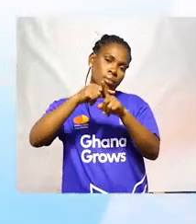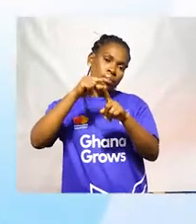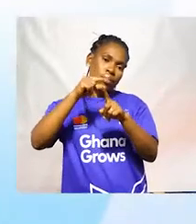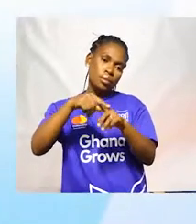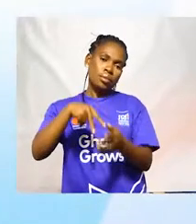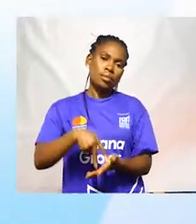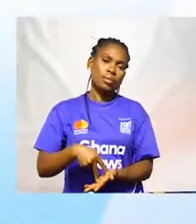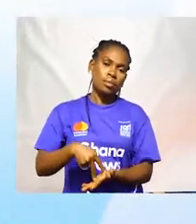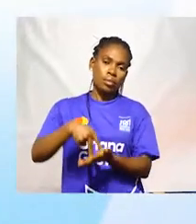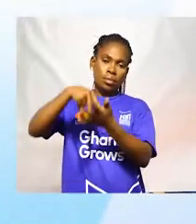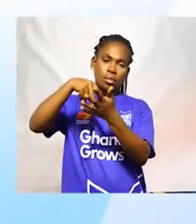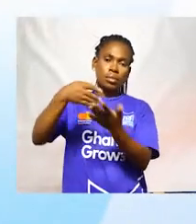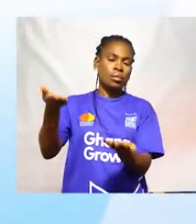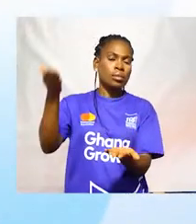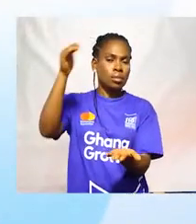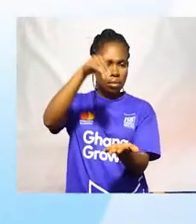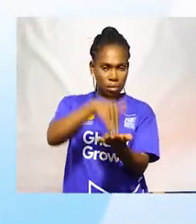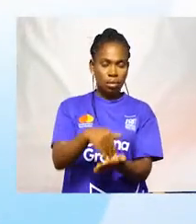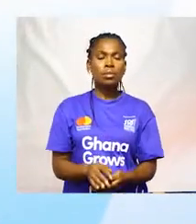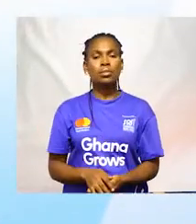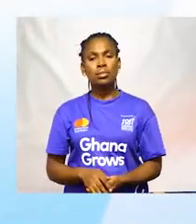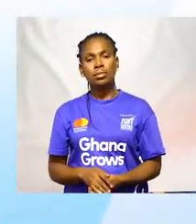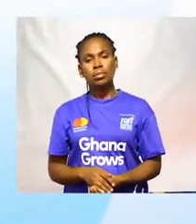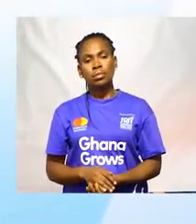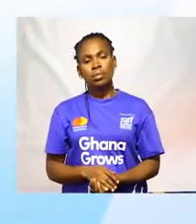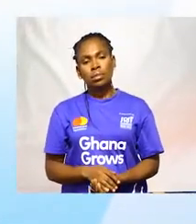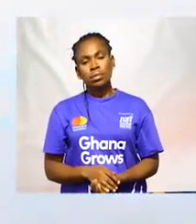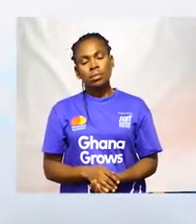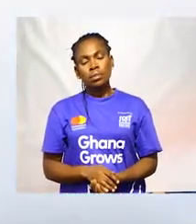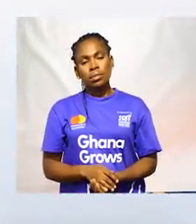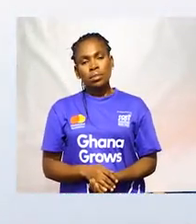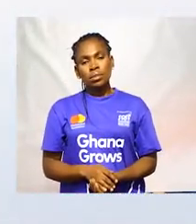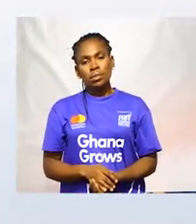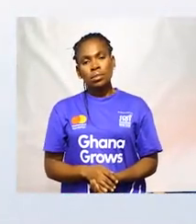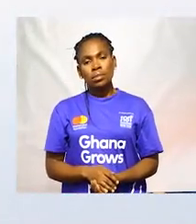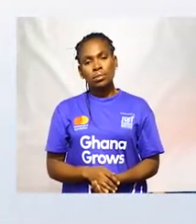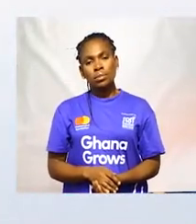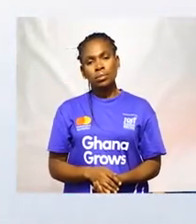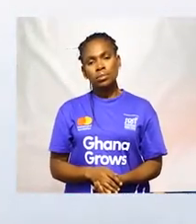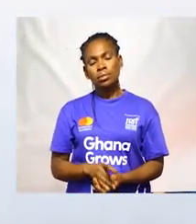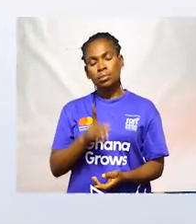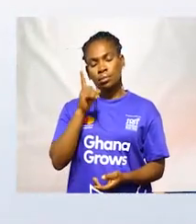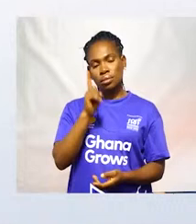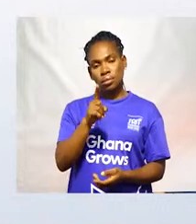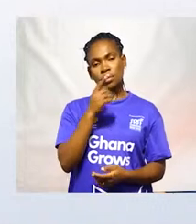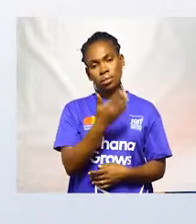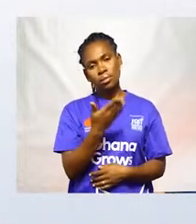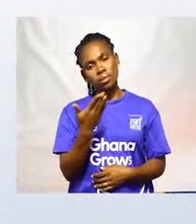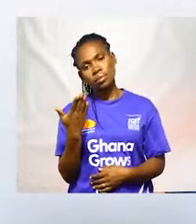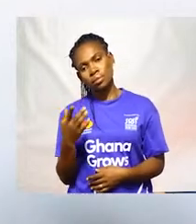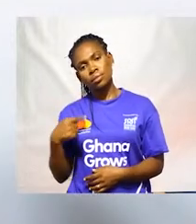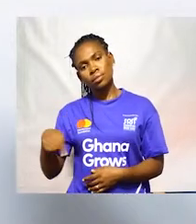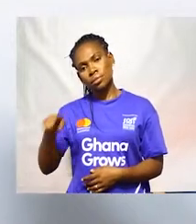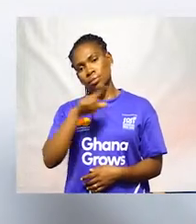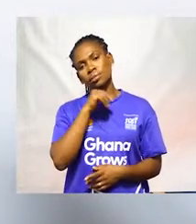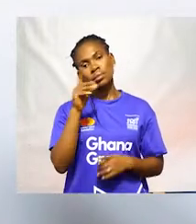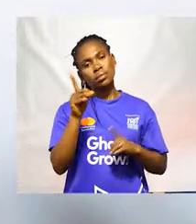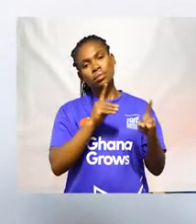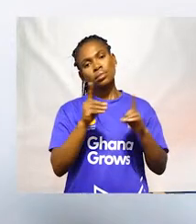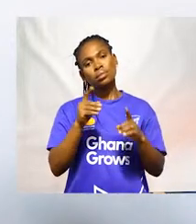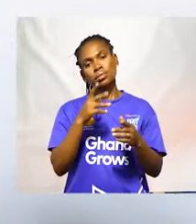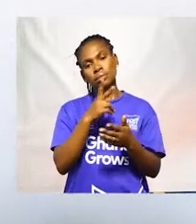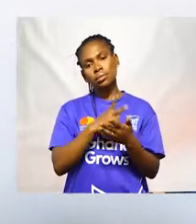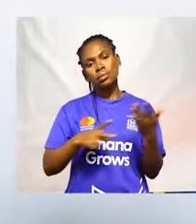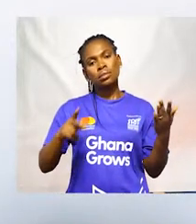back. Also acknowledge the place of counseling in your life. One of the things that we don't do in our part of the